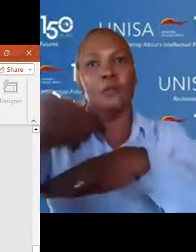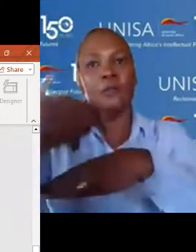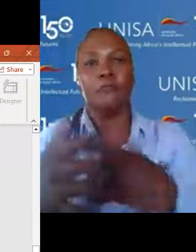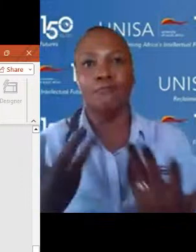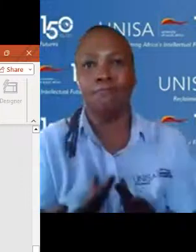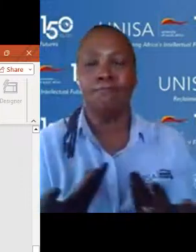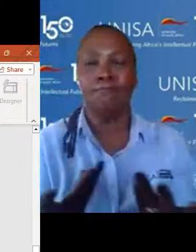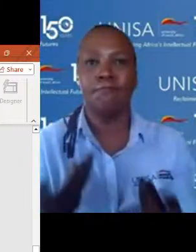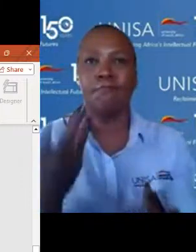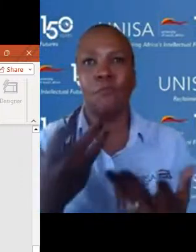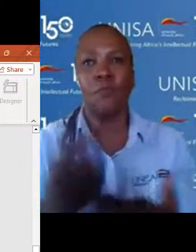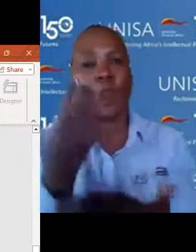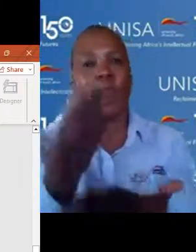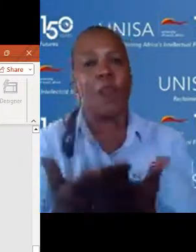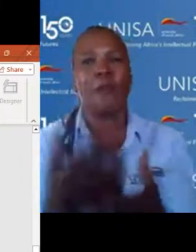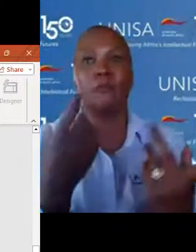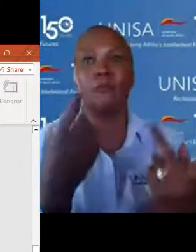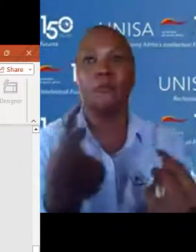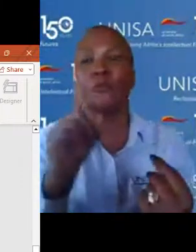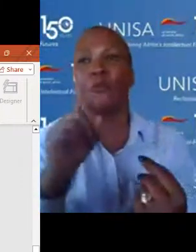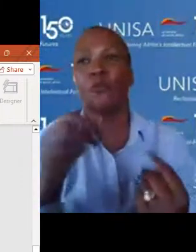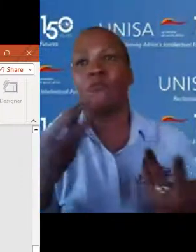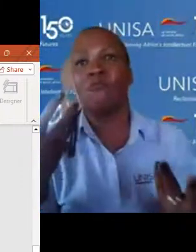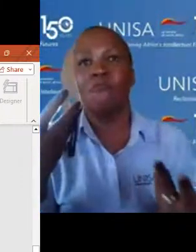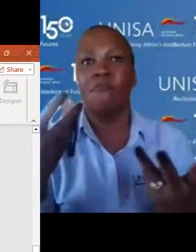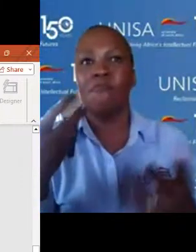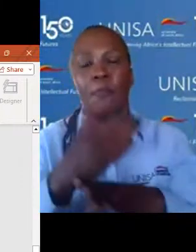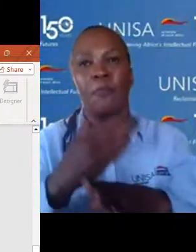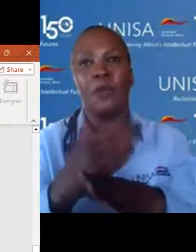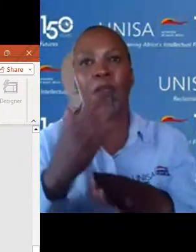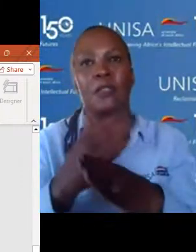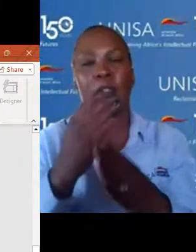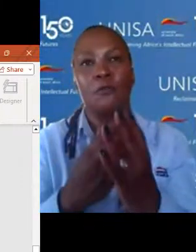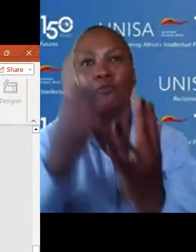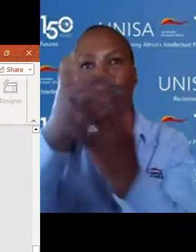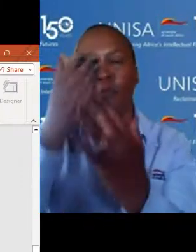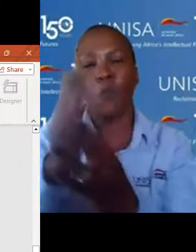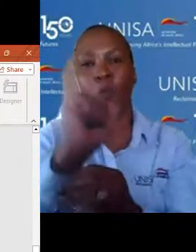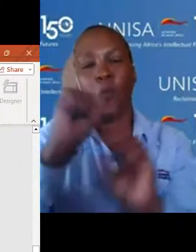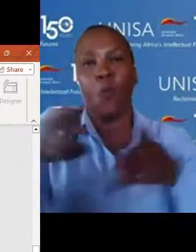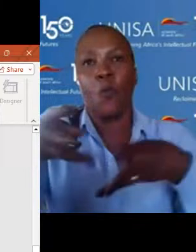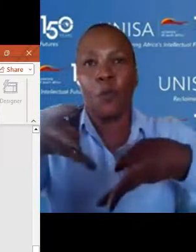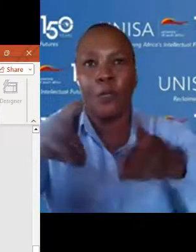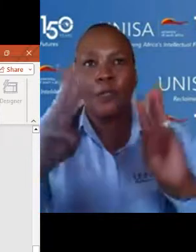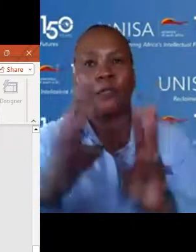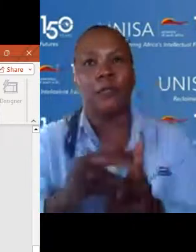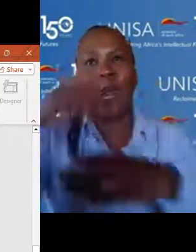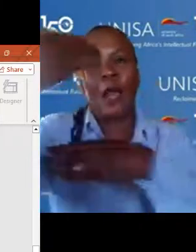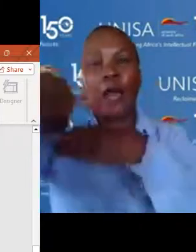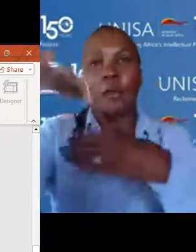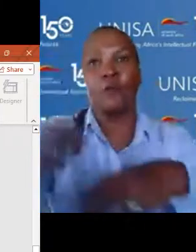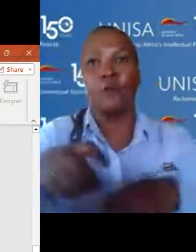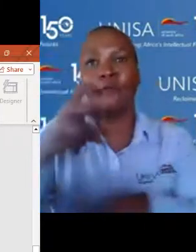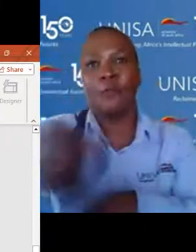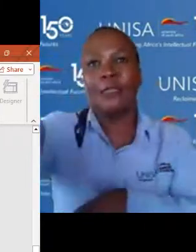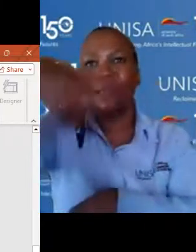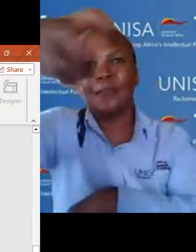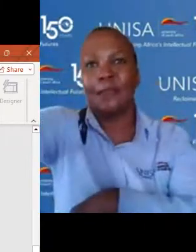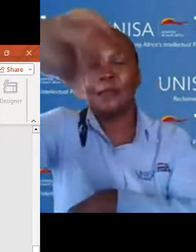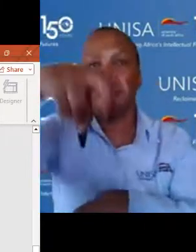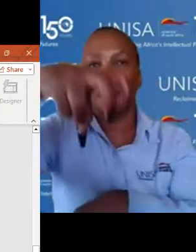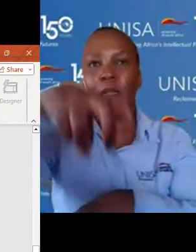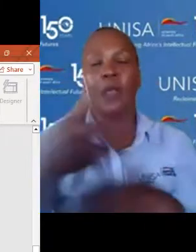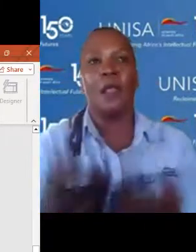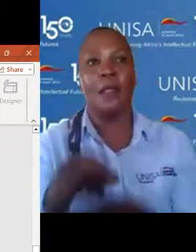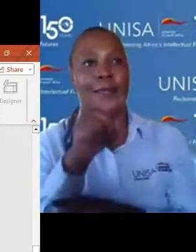are able to make it through your way. We've got outdoor travel, and that